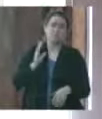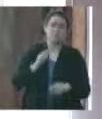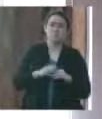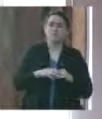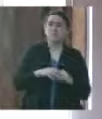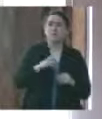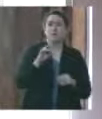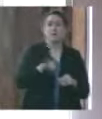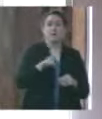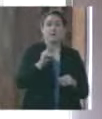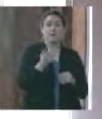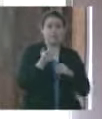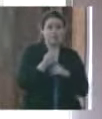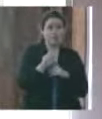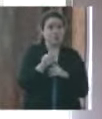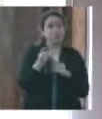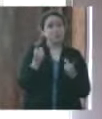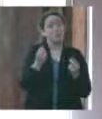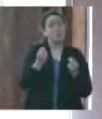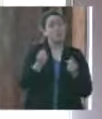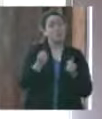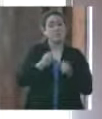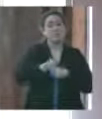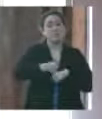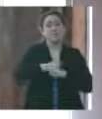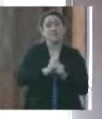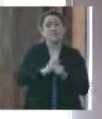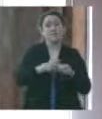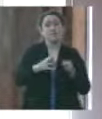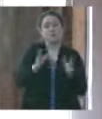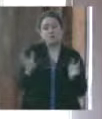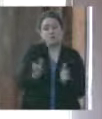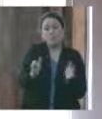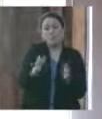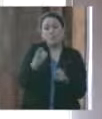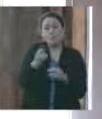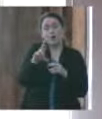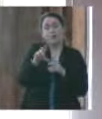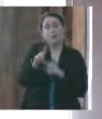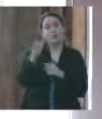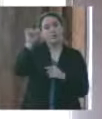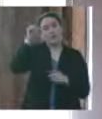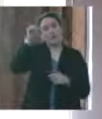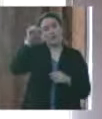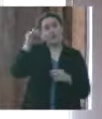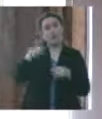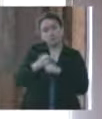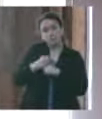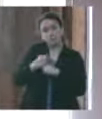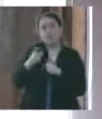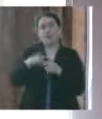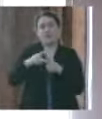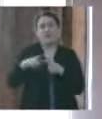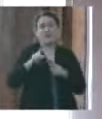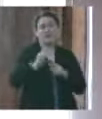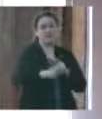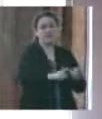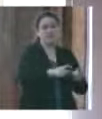which creates a small herd to be able to replace lost buffaloes. It needs to do this on an NGO basis because the